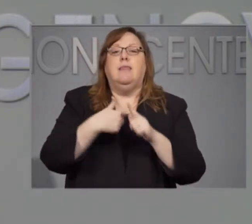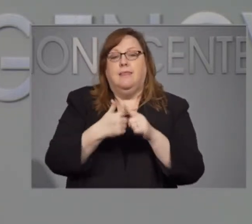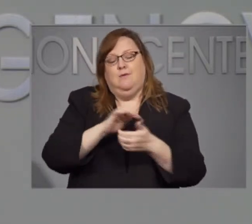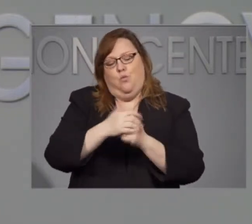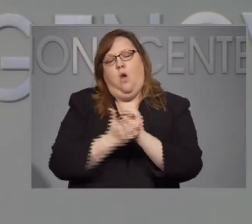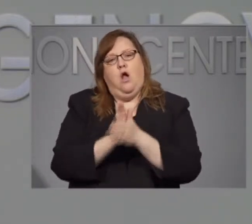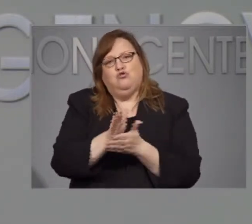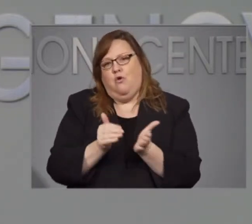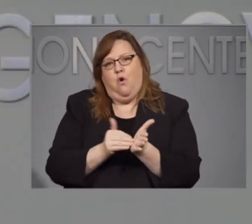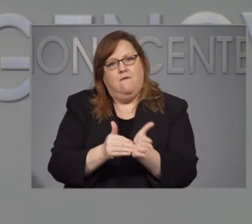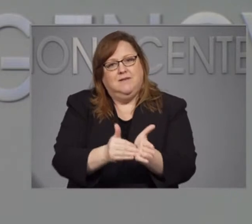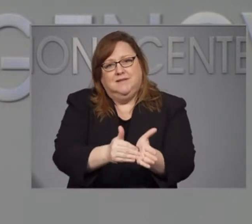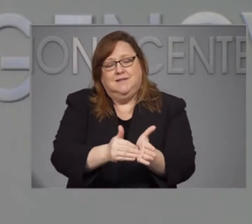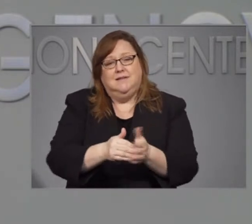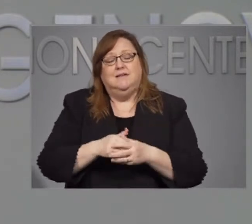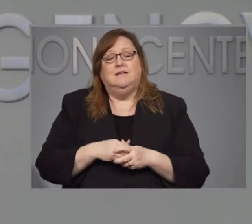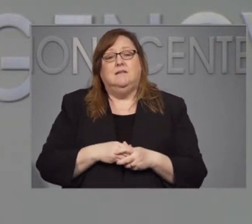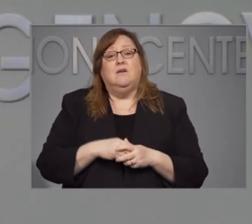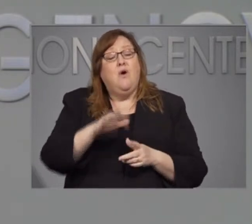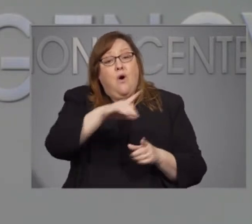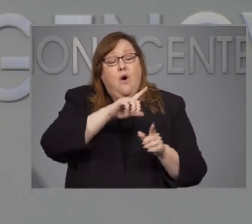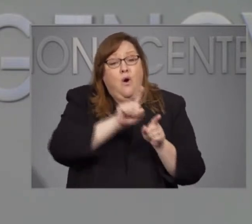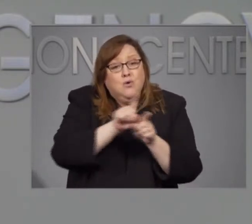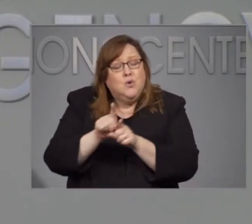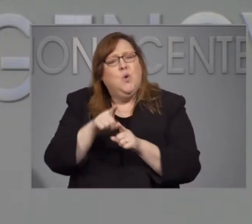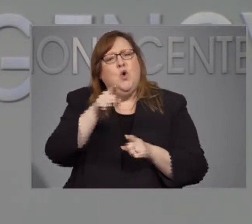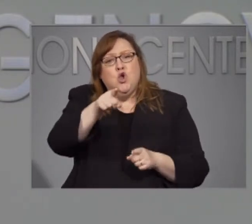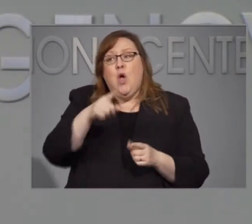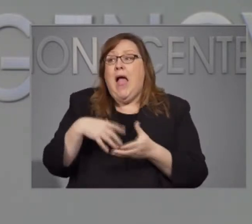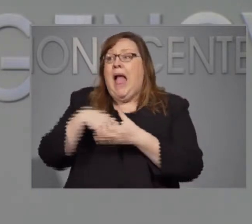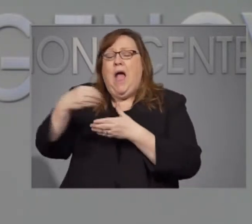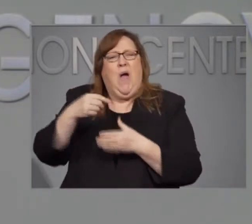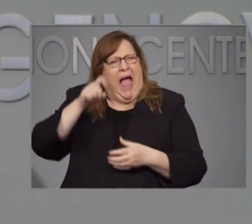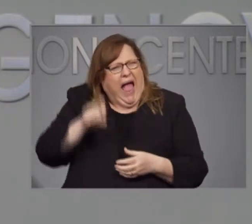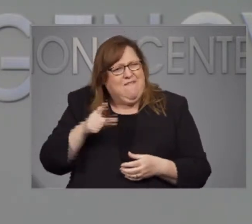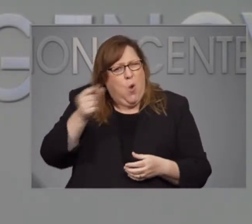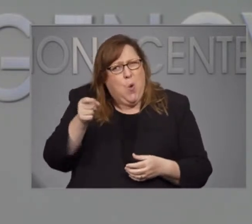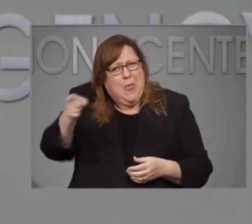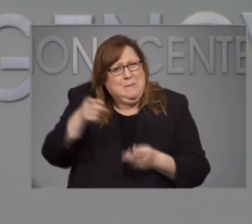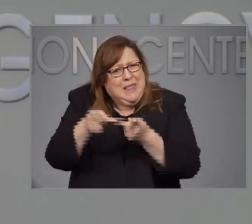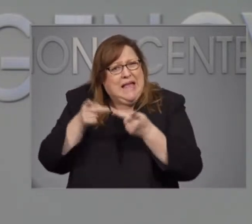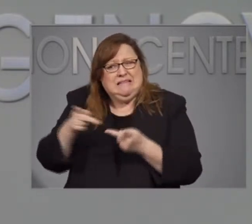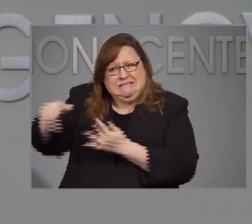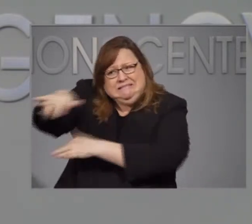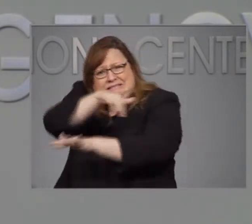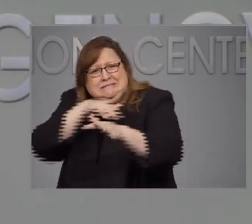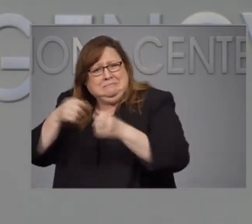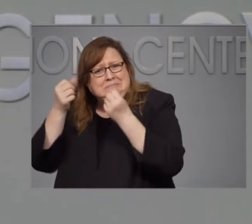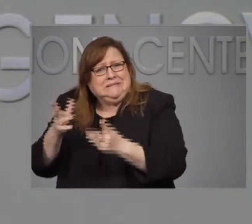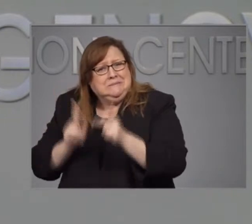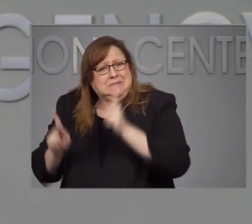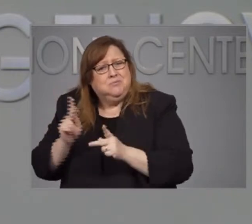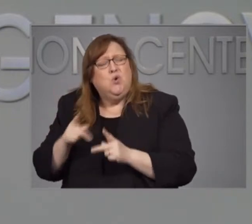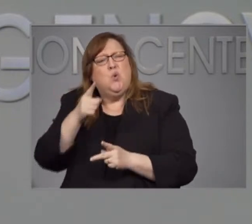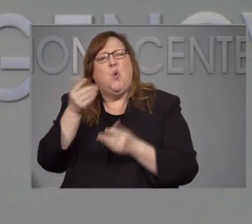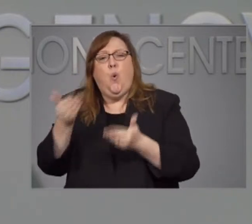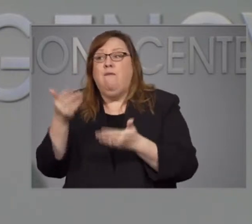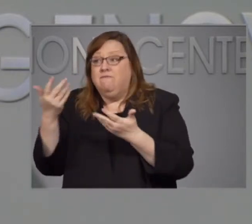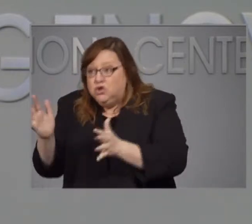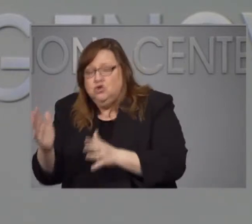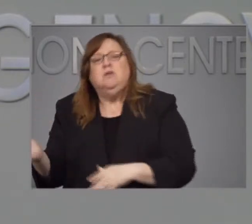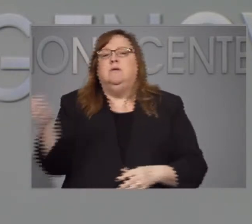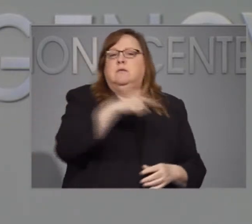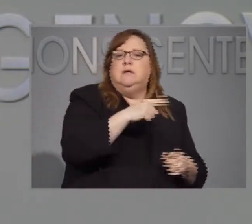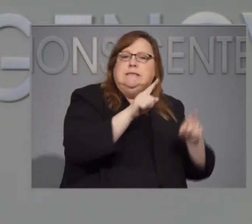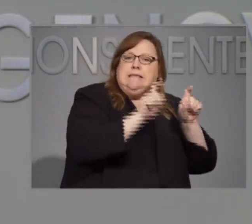And the third is picking up the phone to our local health departments in case you have been exposed and they want to tell you about